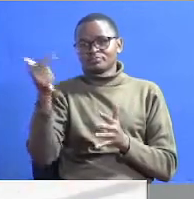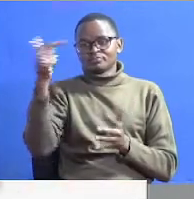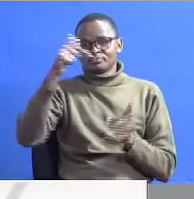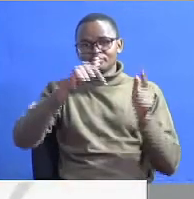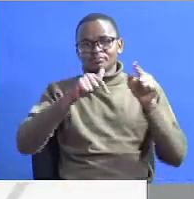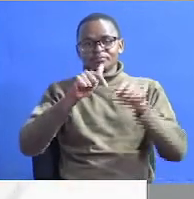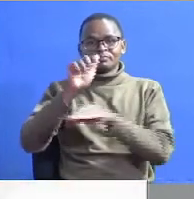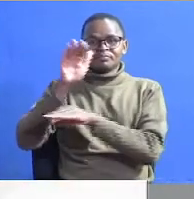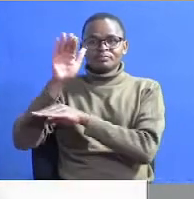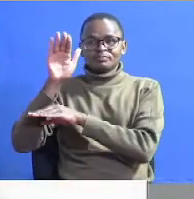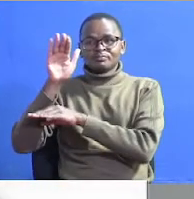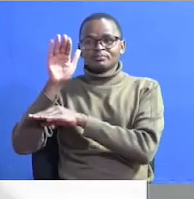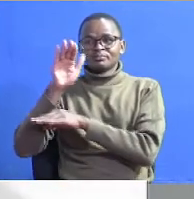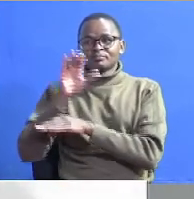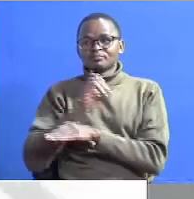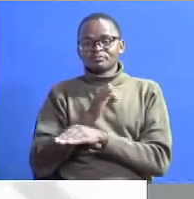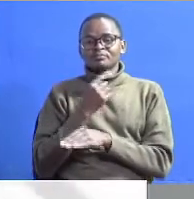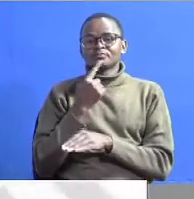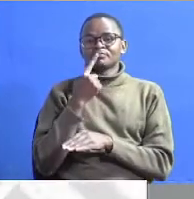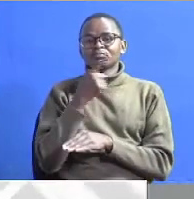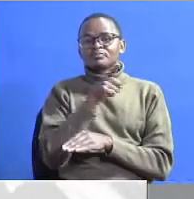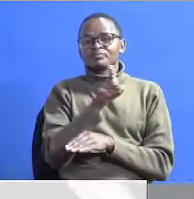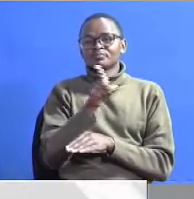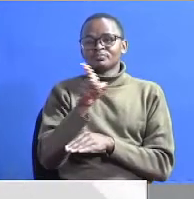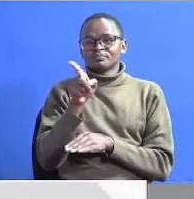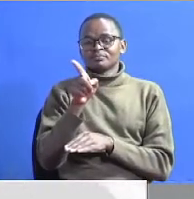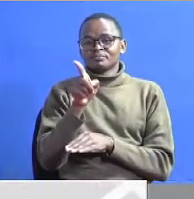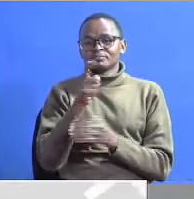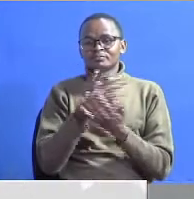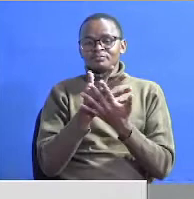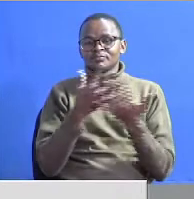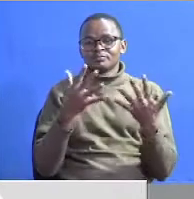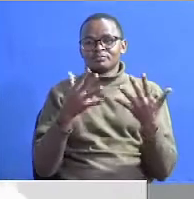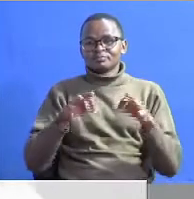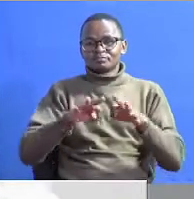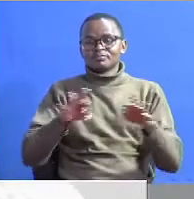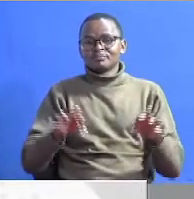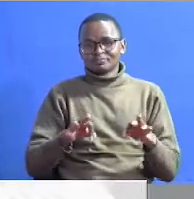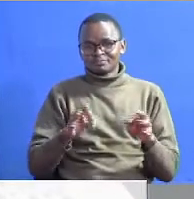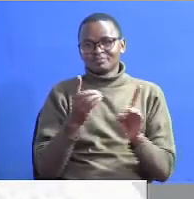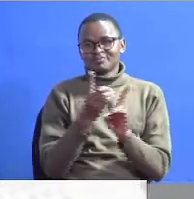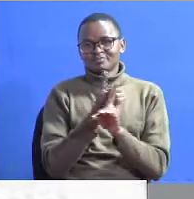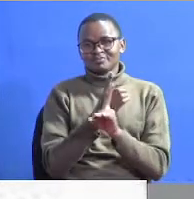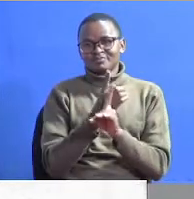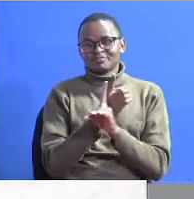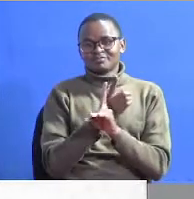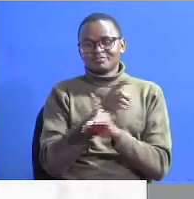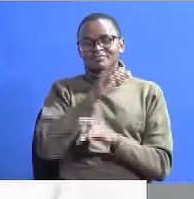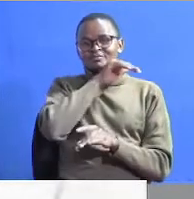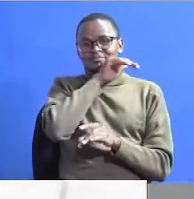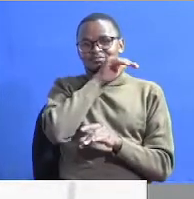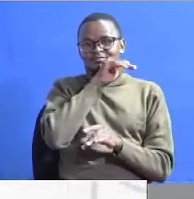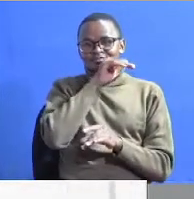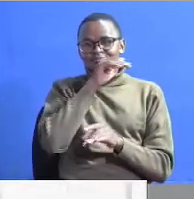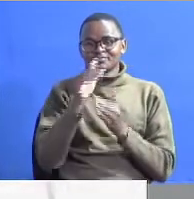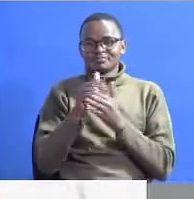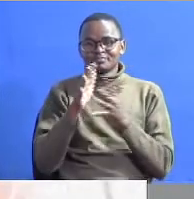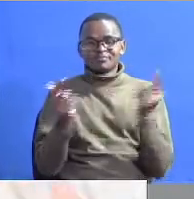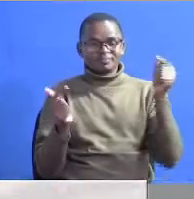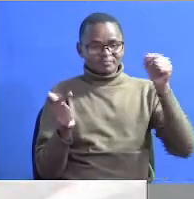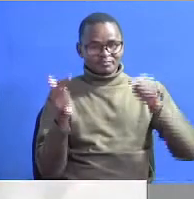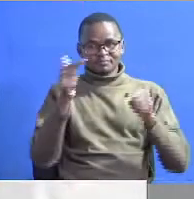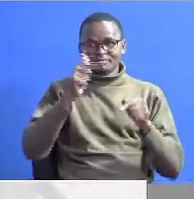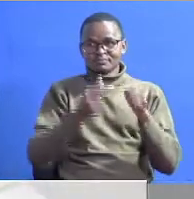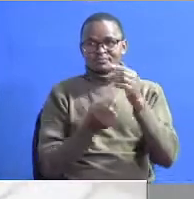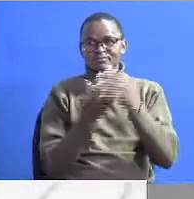the swearing in, I want to tell you, things at the ground are different. As a new leader can fail to attend